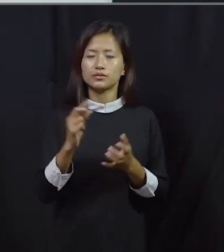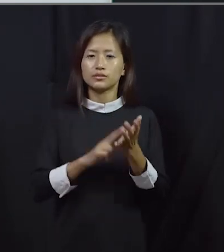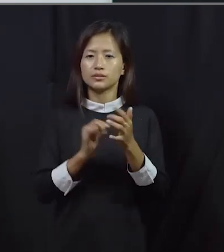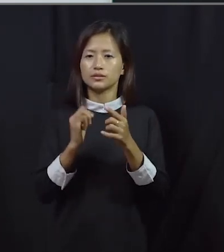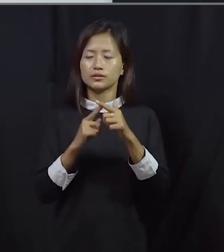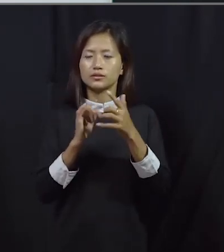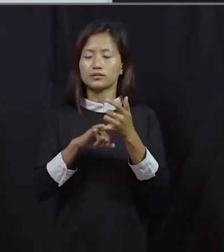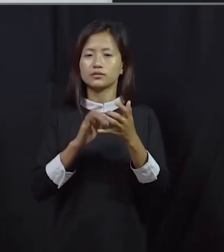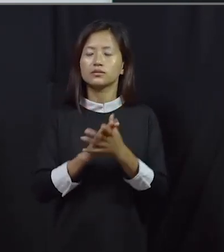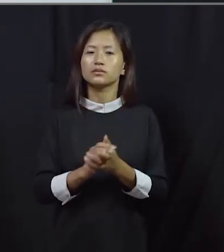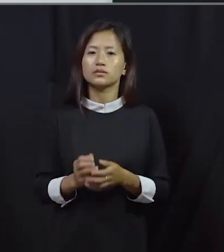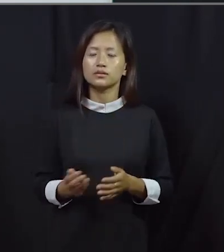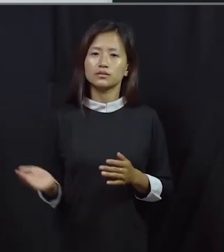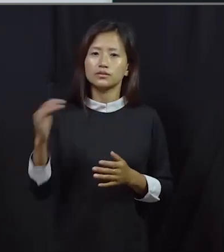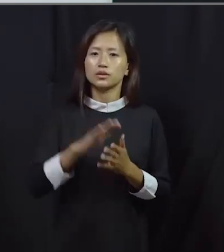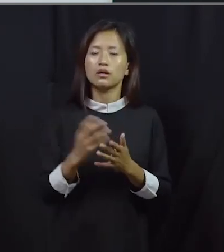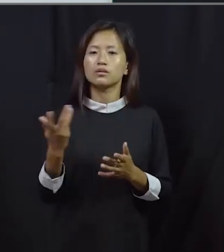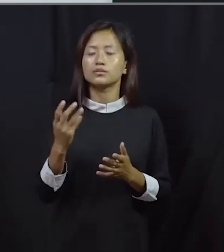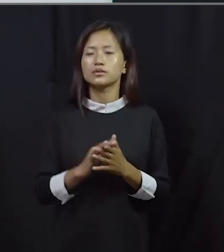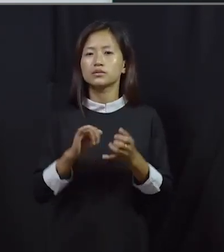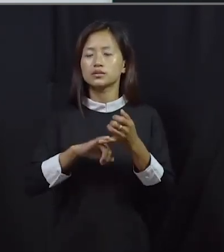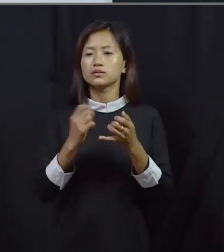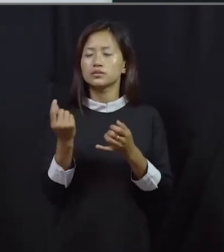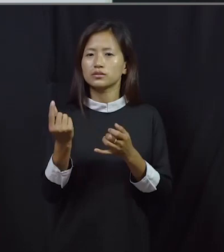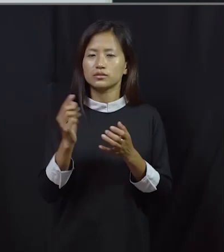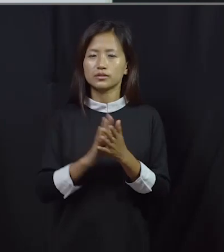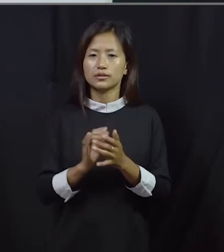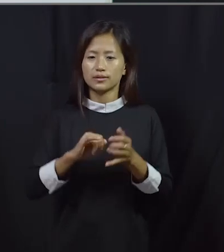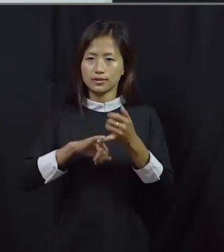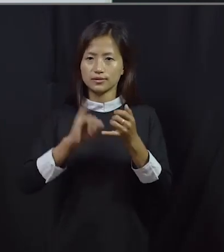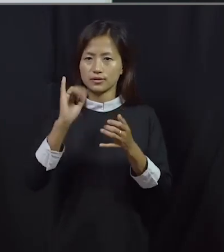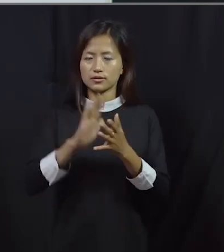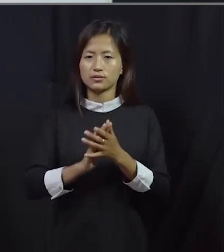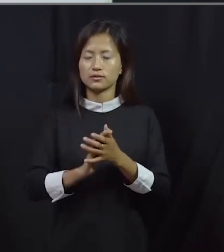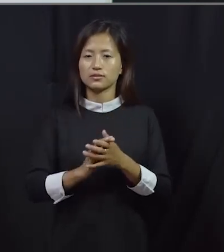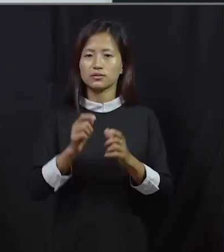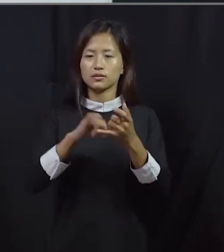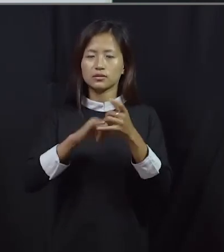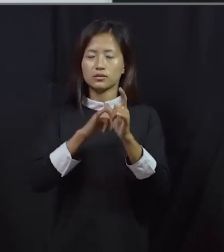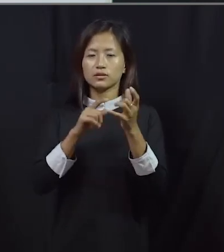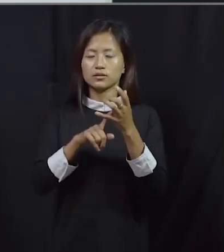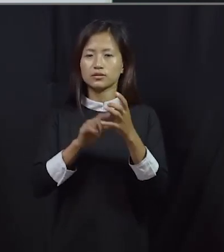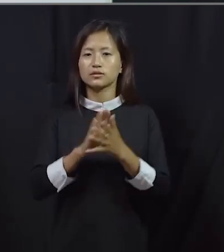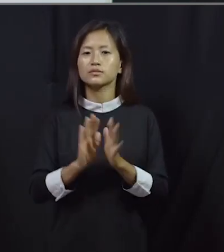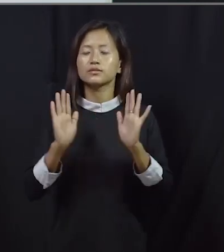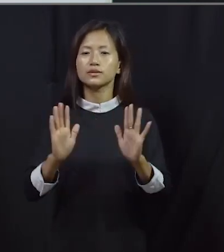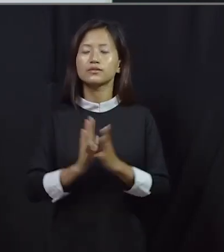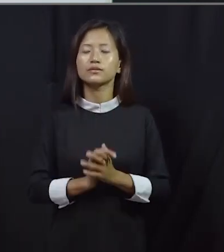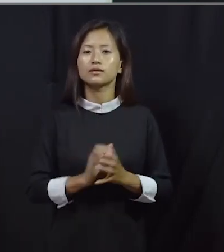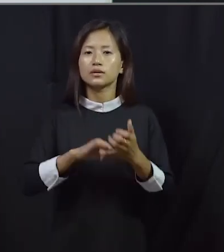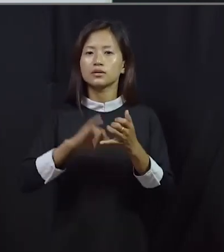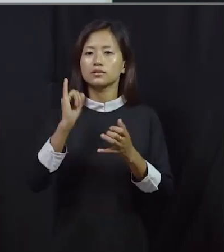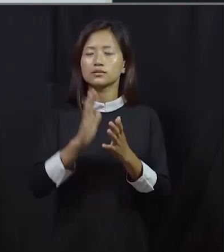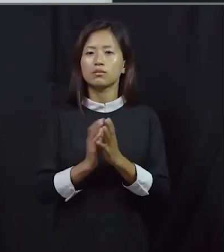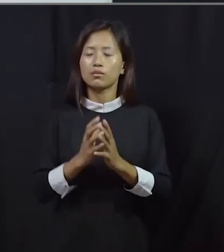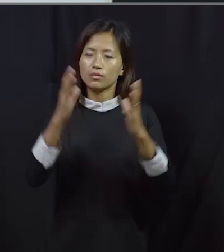now we come to know how many units that SI system has, right? And as well as one advantage, SI unit has